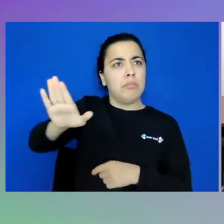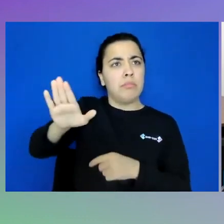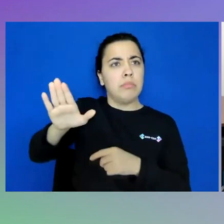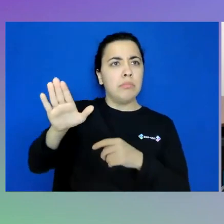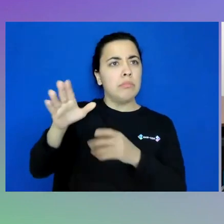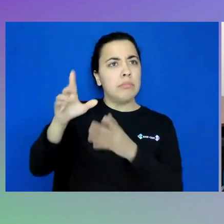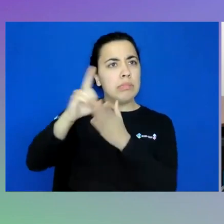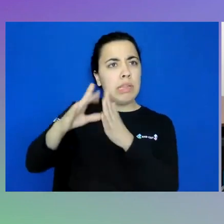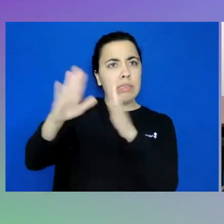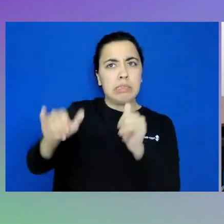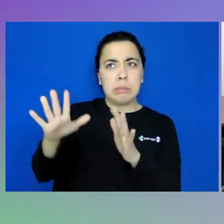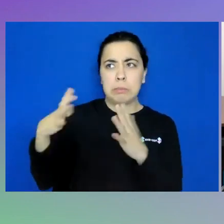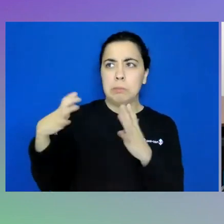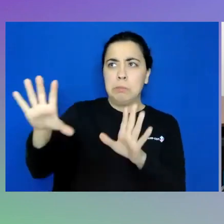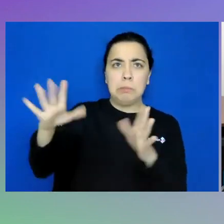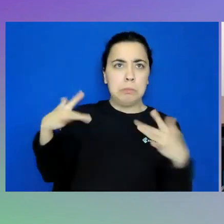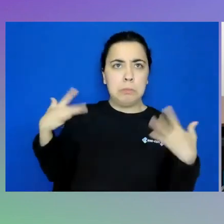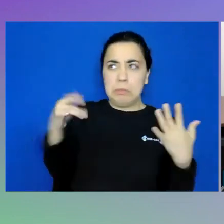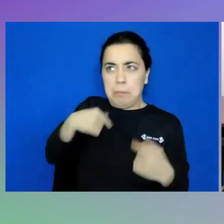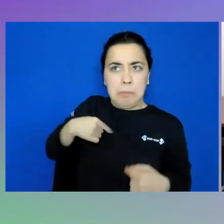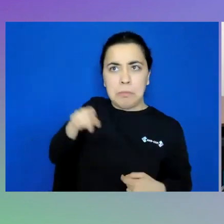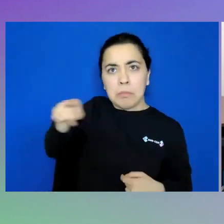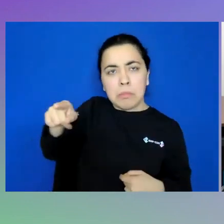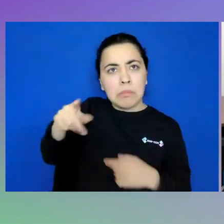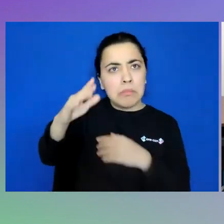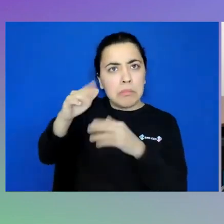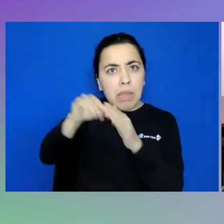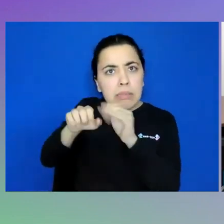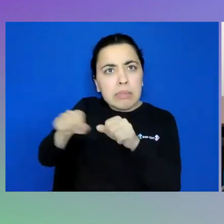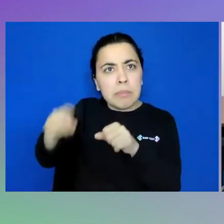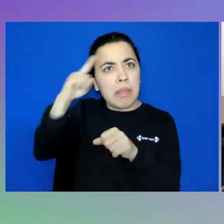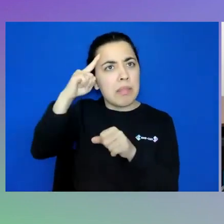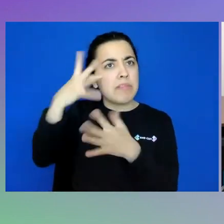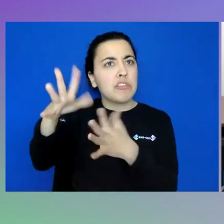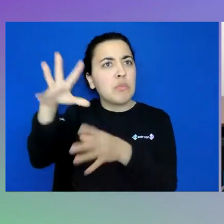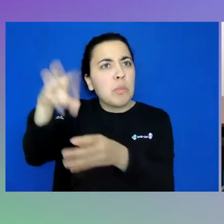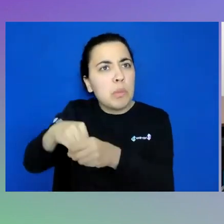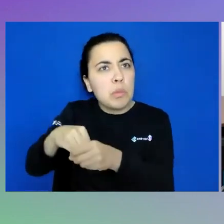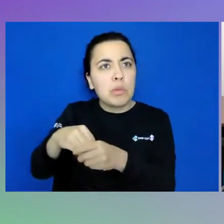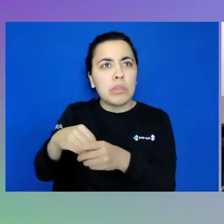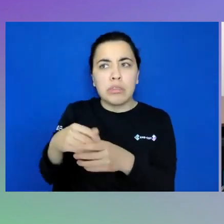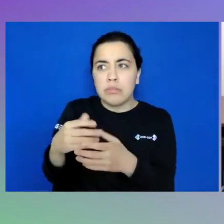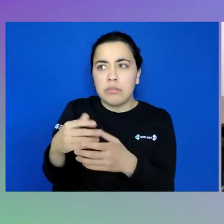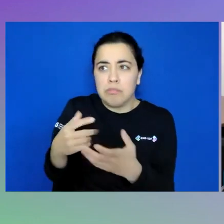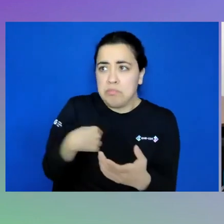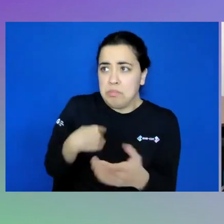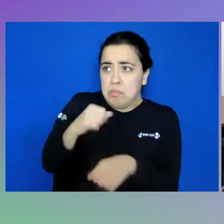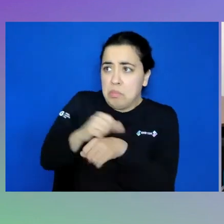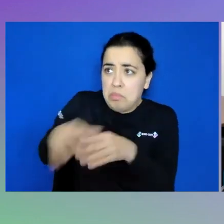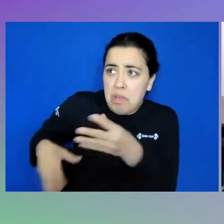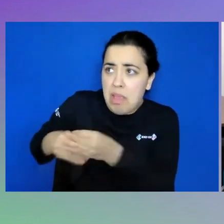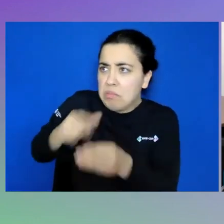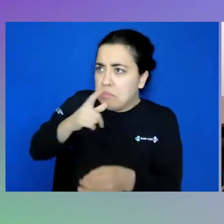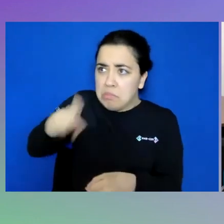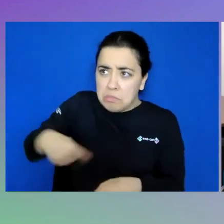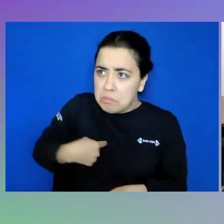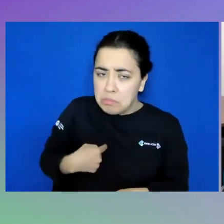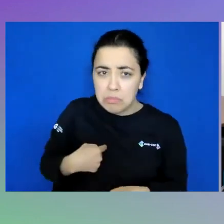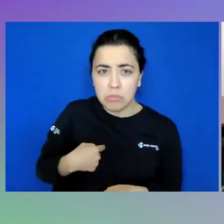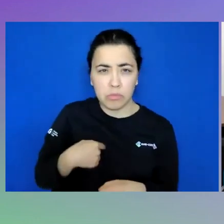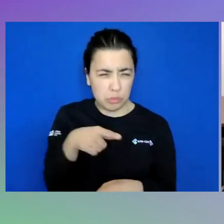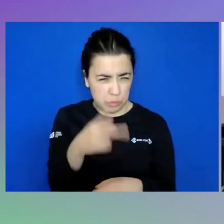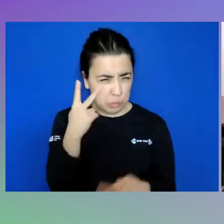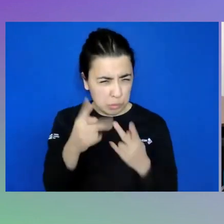is included, isn't it? And it's built in, and it won't take any more work from me or any thought. Mhm. Have you seen that,